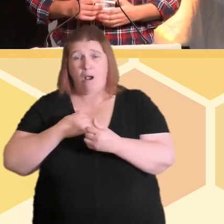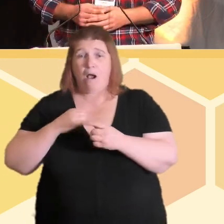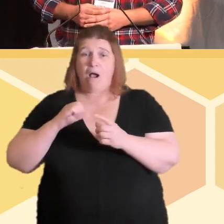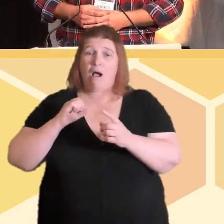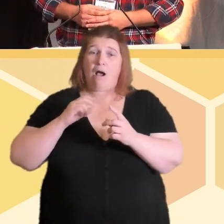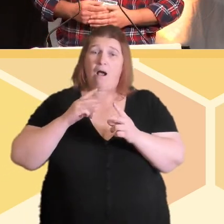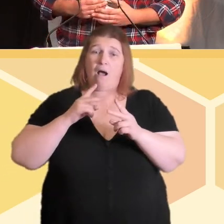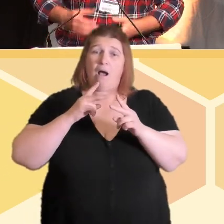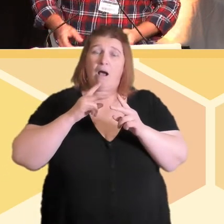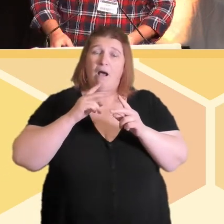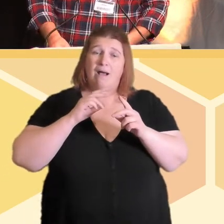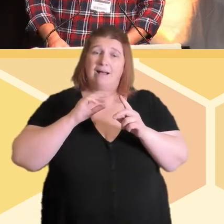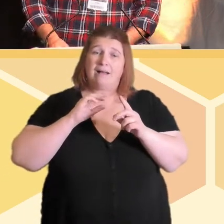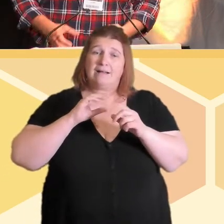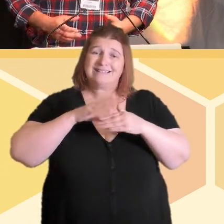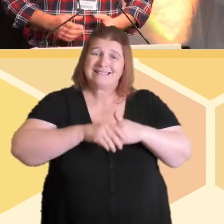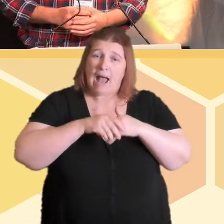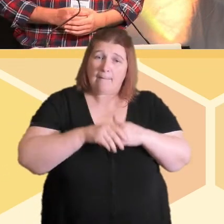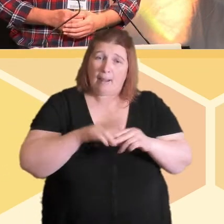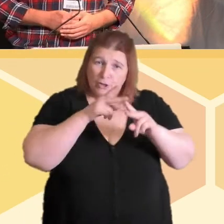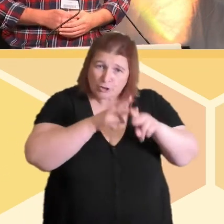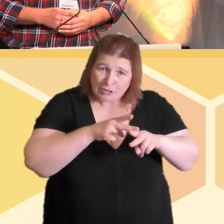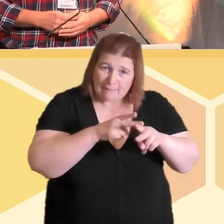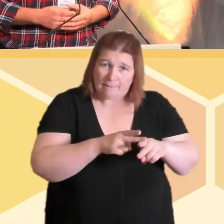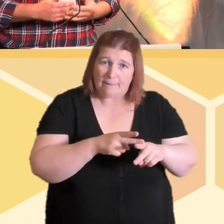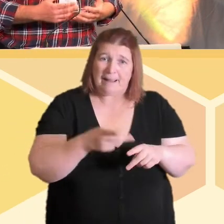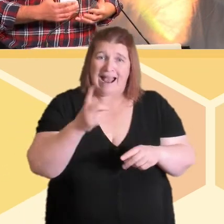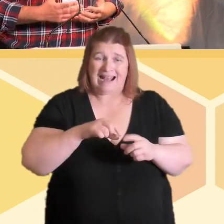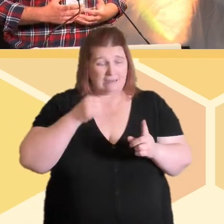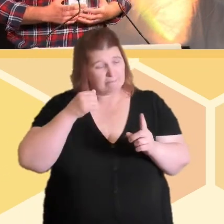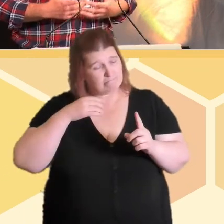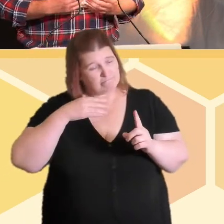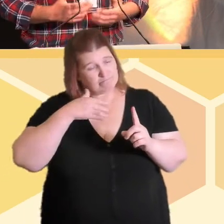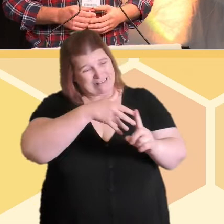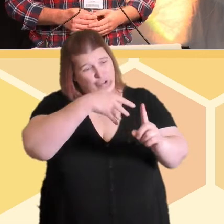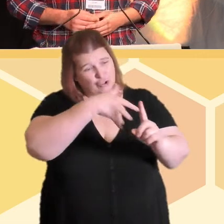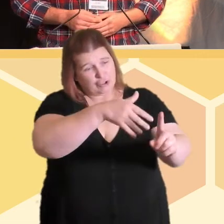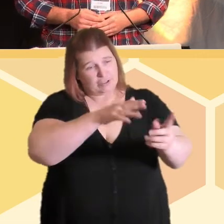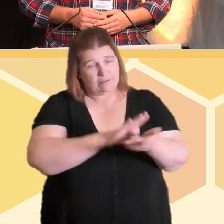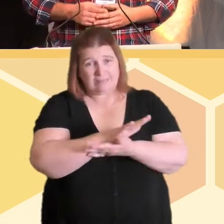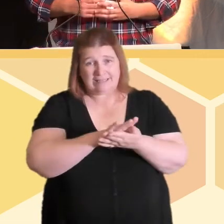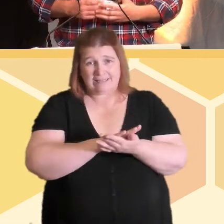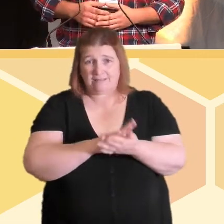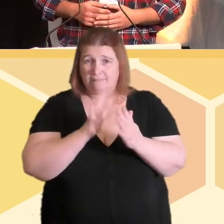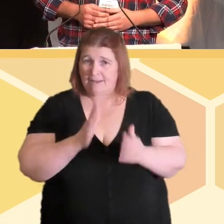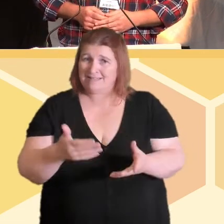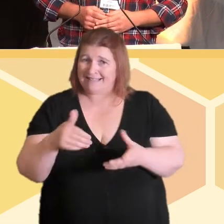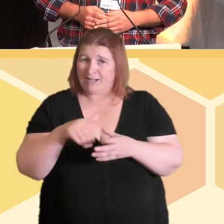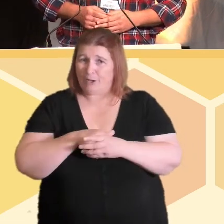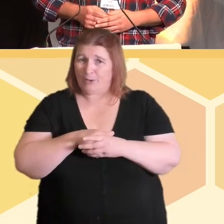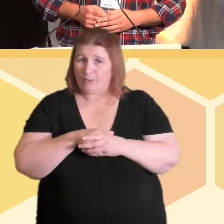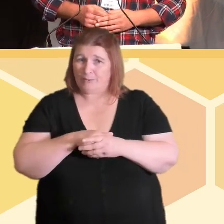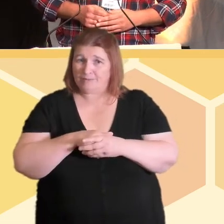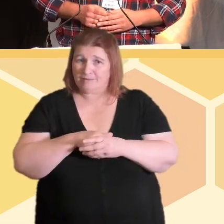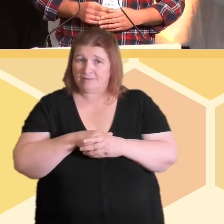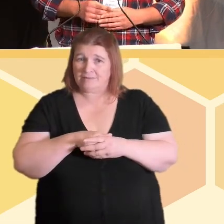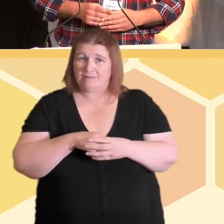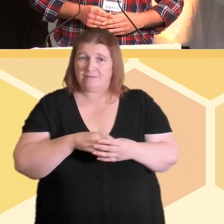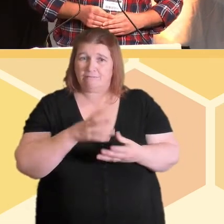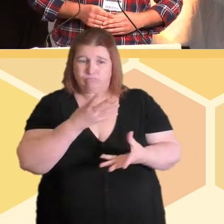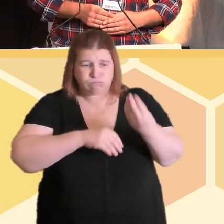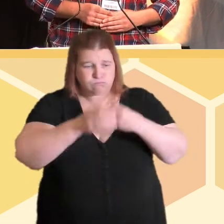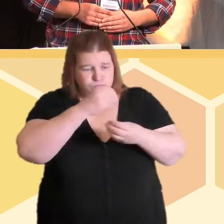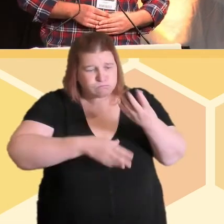own context, we can consider the choices that we make that contribute to, among other things, the overconsumption and